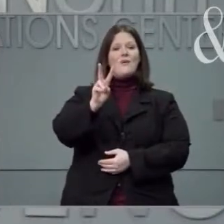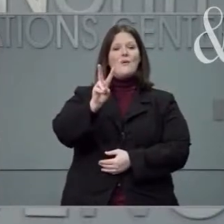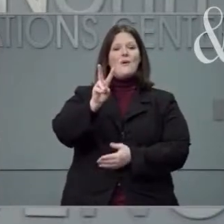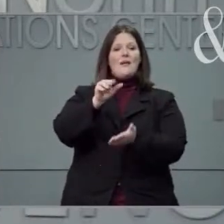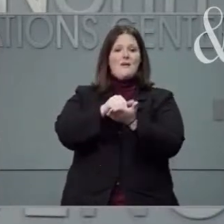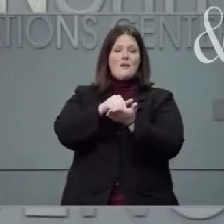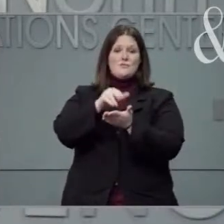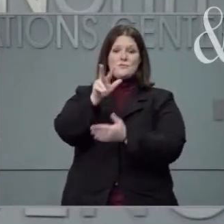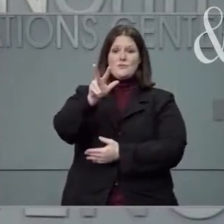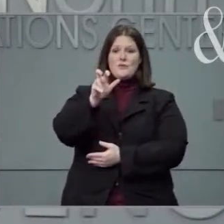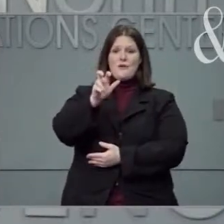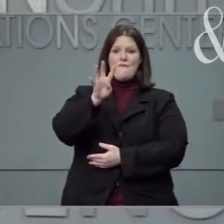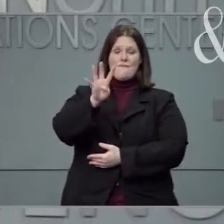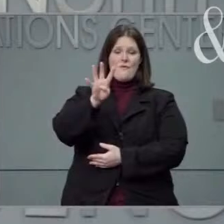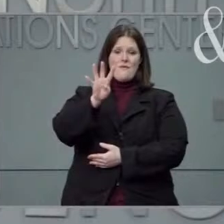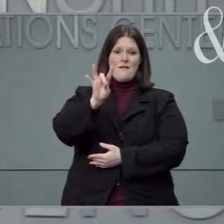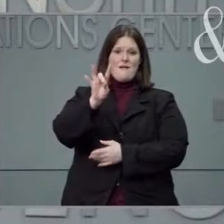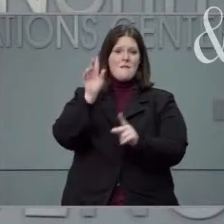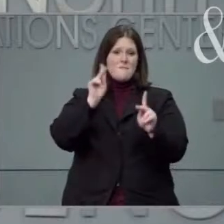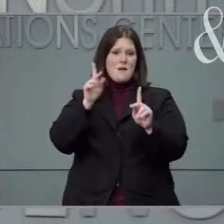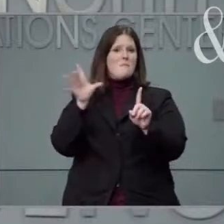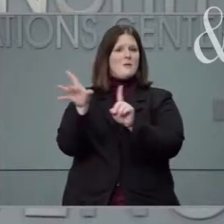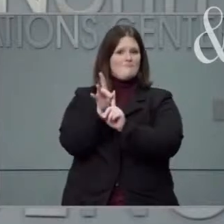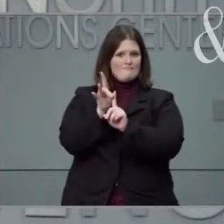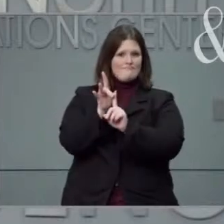582,348 confirmed cases,